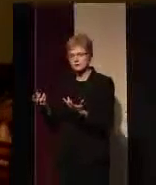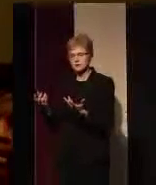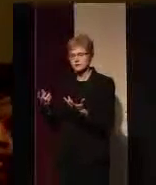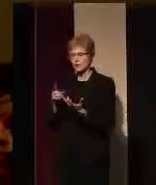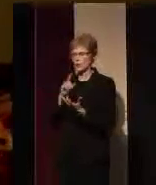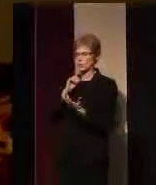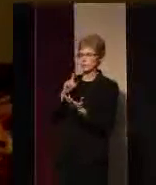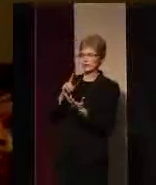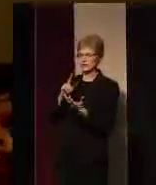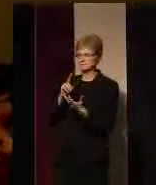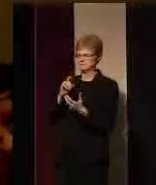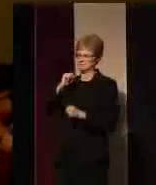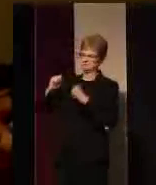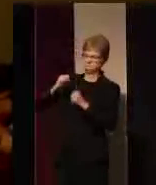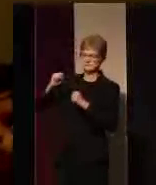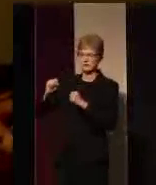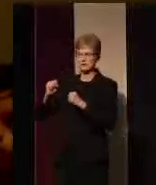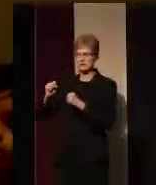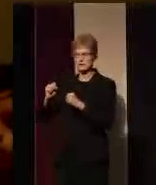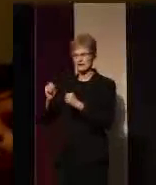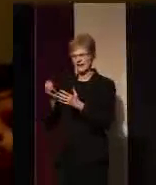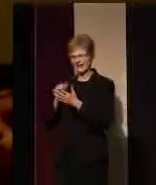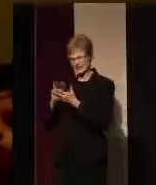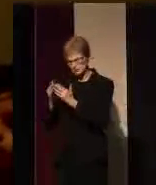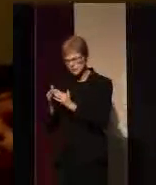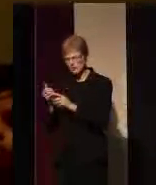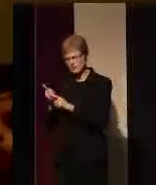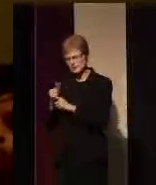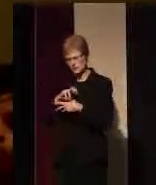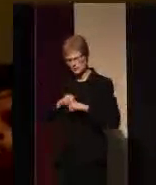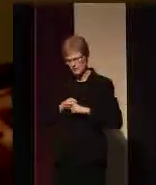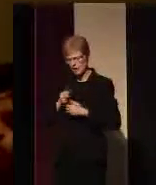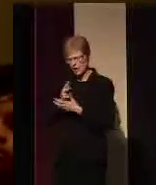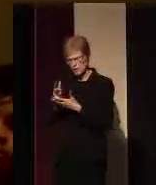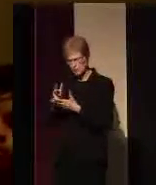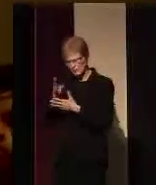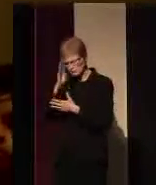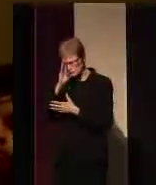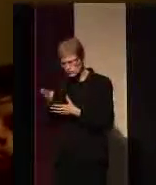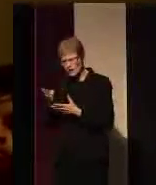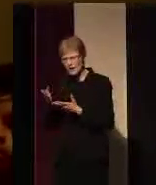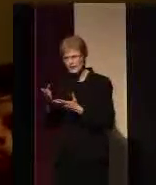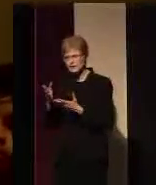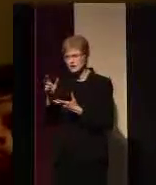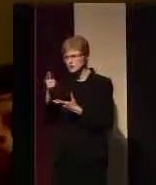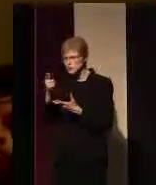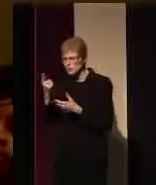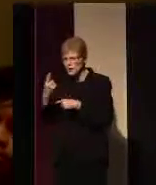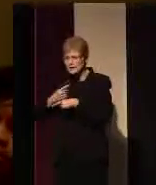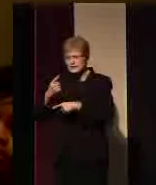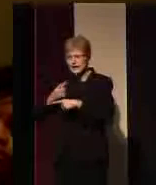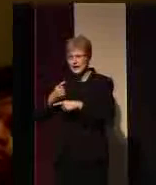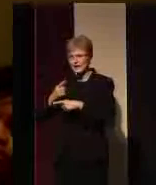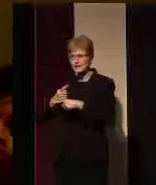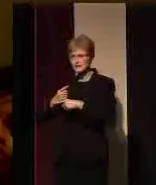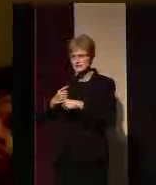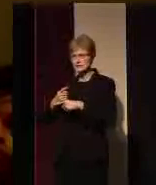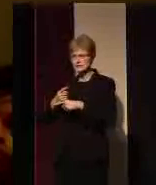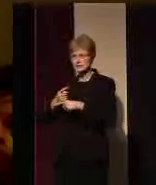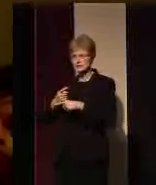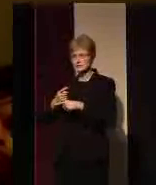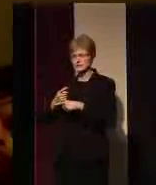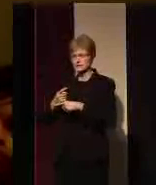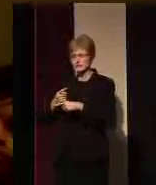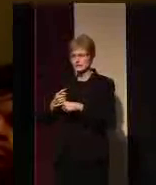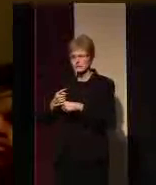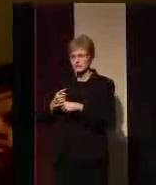community that was grieving. That's what I'm asking about. For 3 straight weeks, 21 plus days, I was shot. I have been